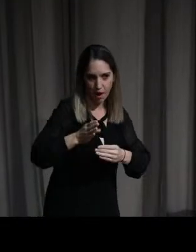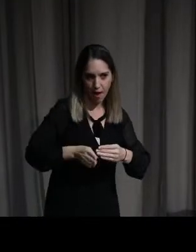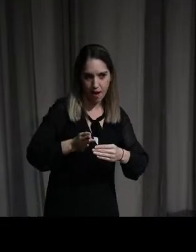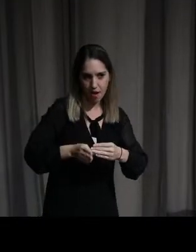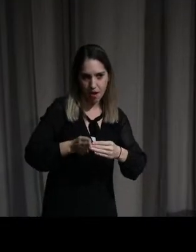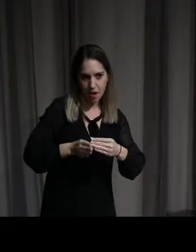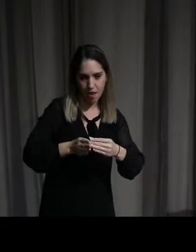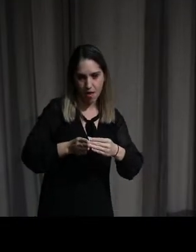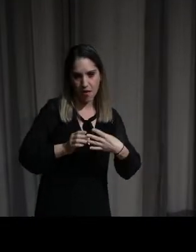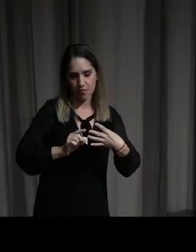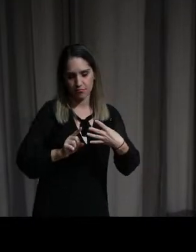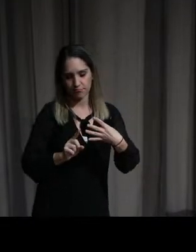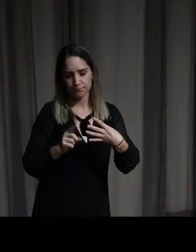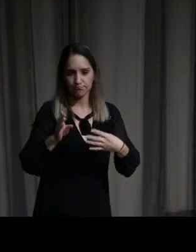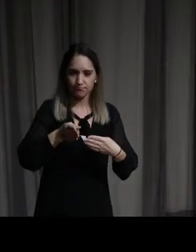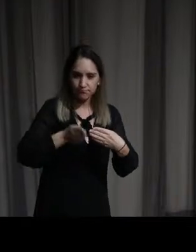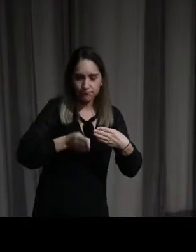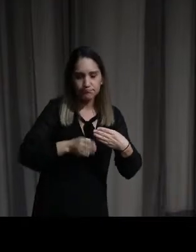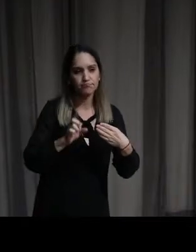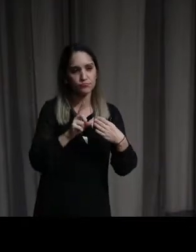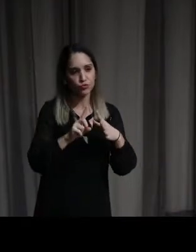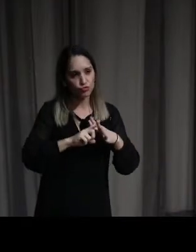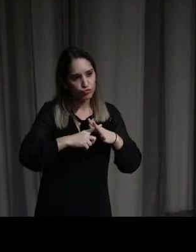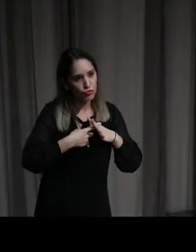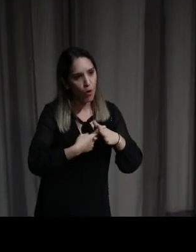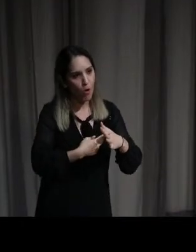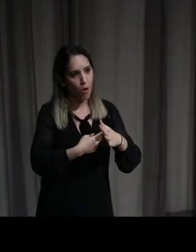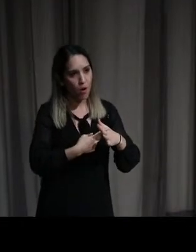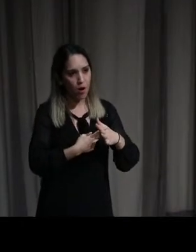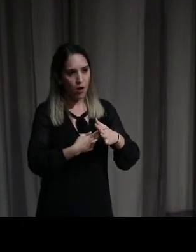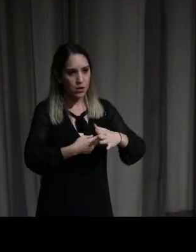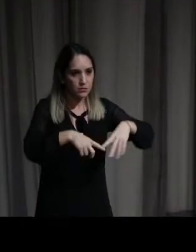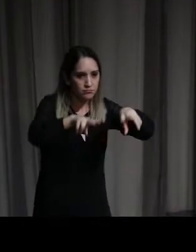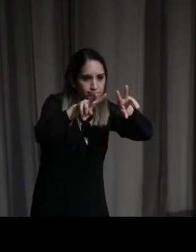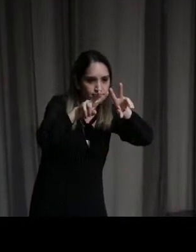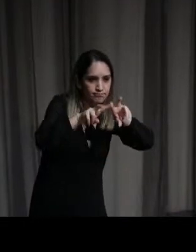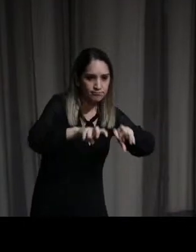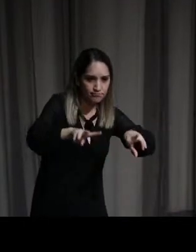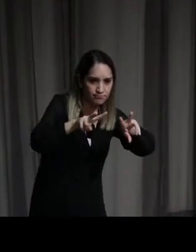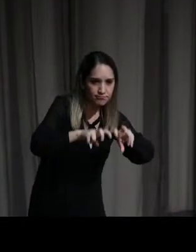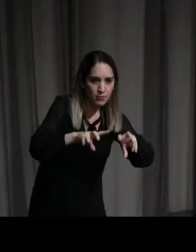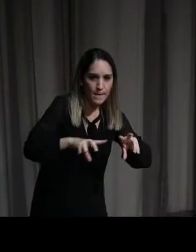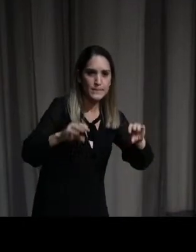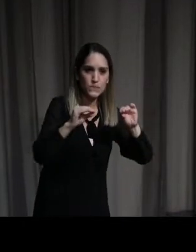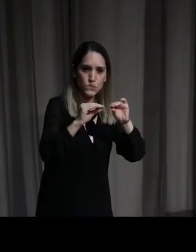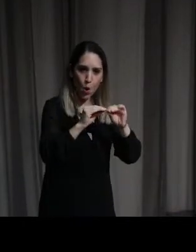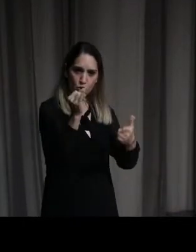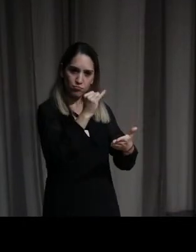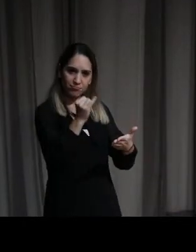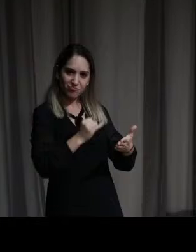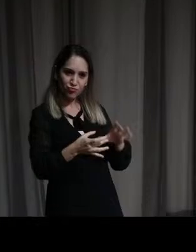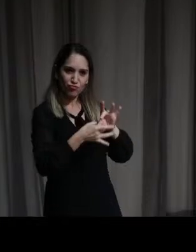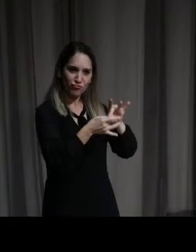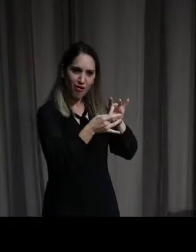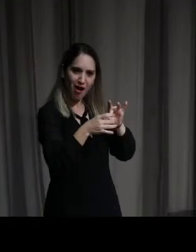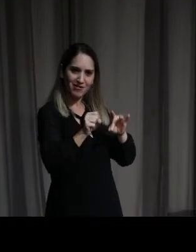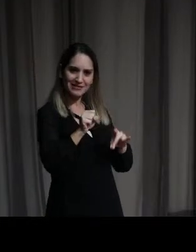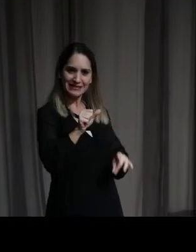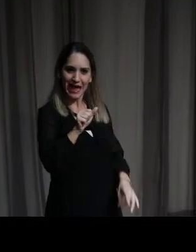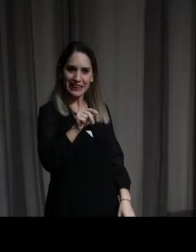begins this exploration of the Santeria religious themes. I mean, early 40s, he's